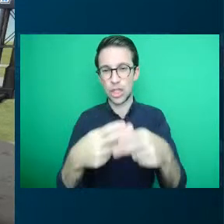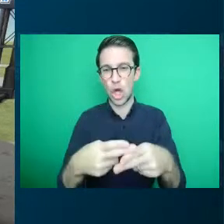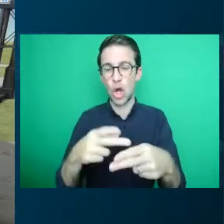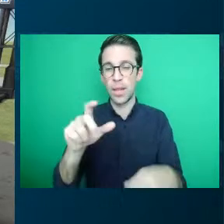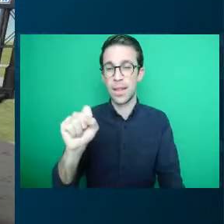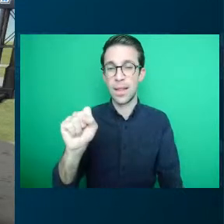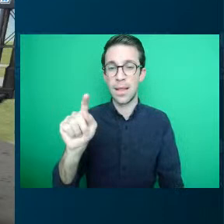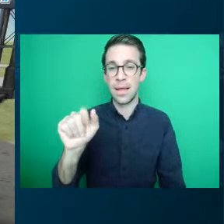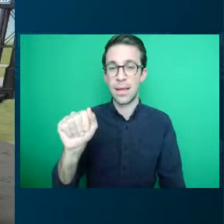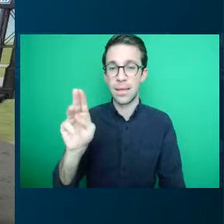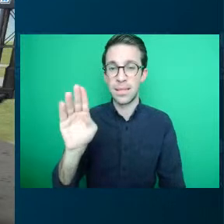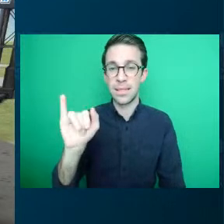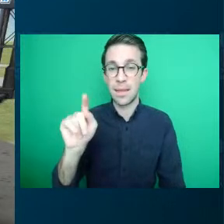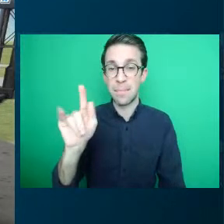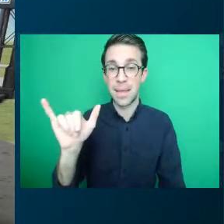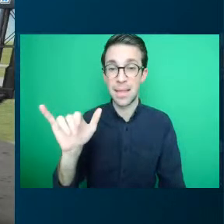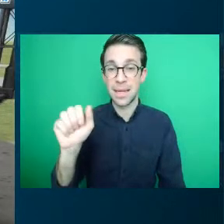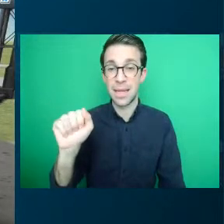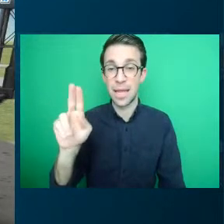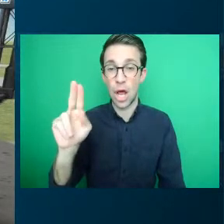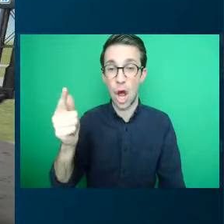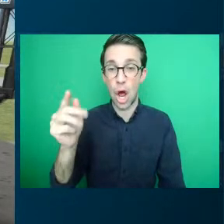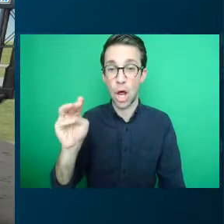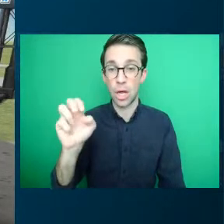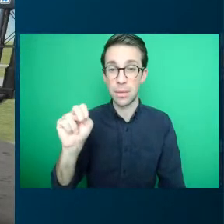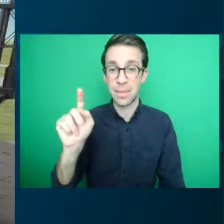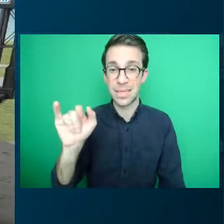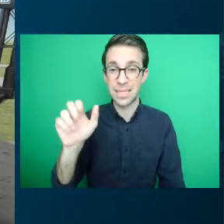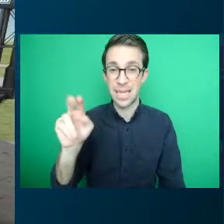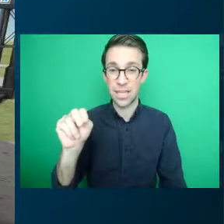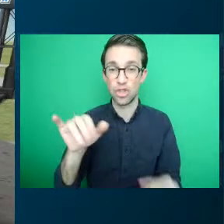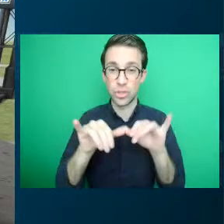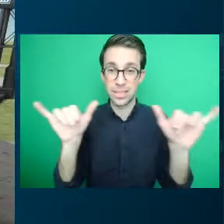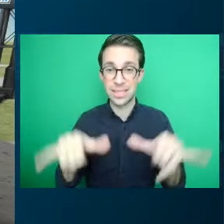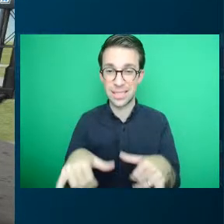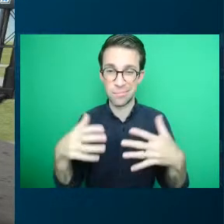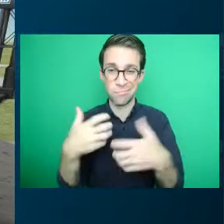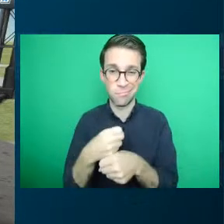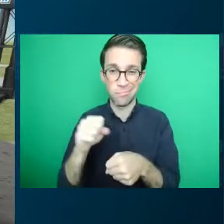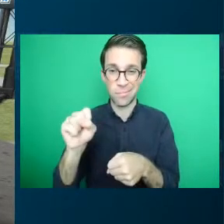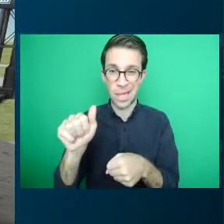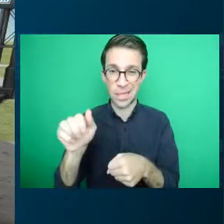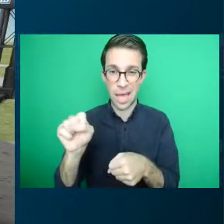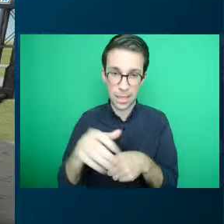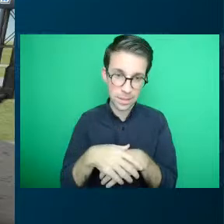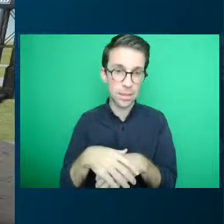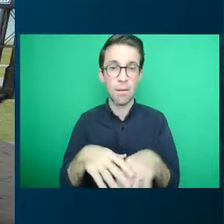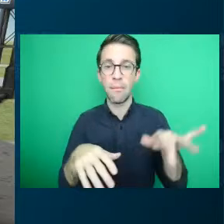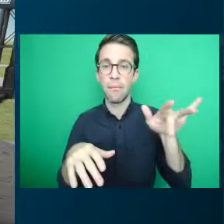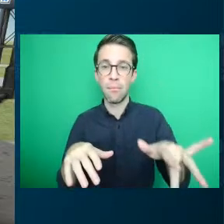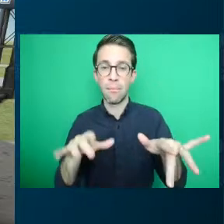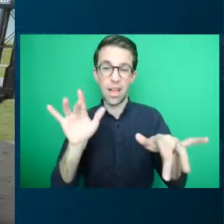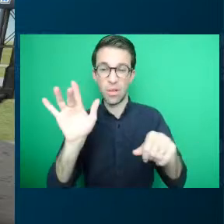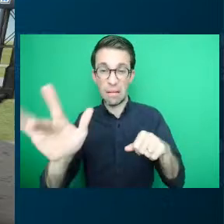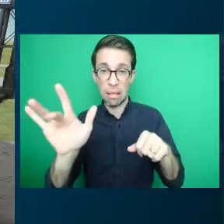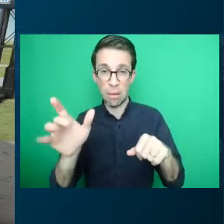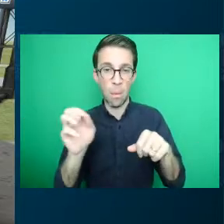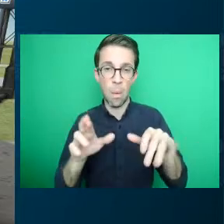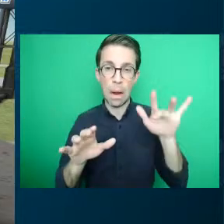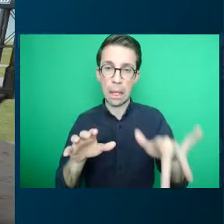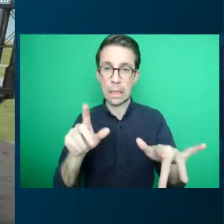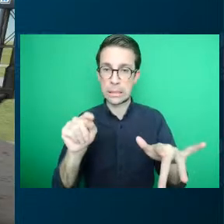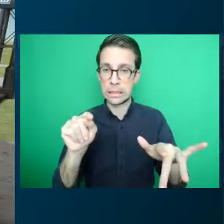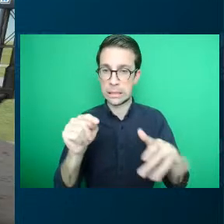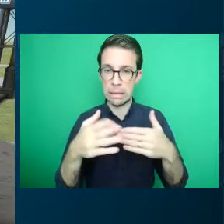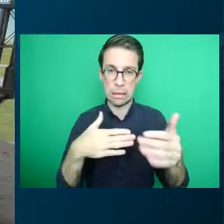So we're going to turn on the SAS. Click that to turn it on, or press the T key. Again, there's so many different ways, there's so many different buttons and stuff to learn, but once